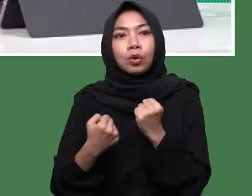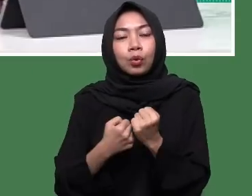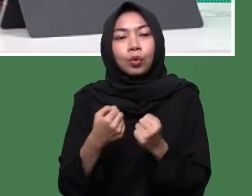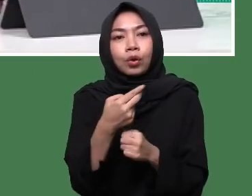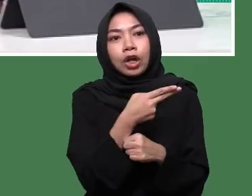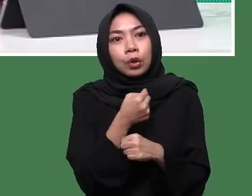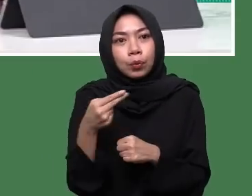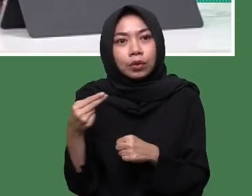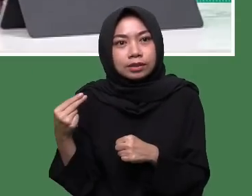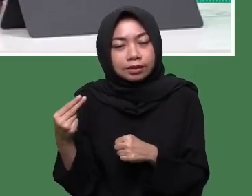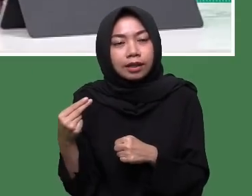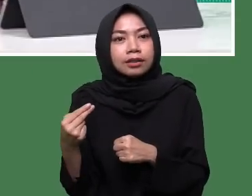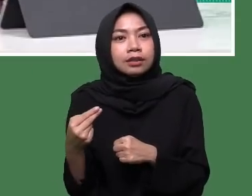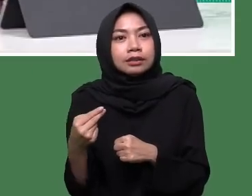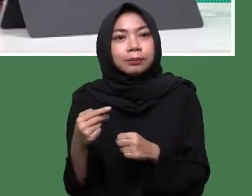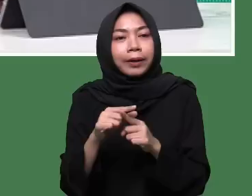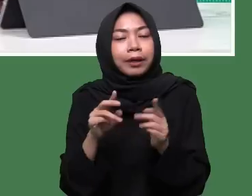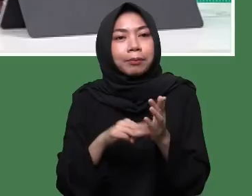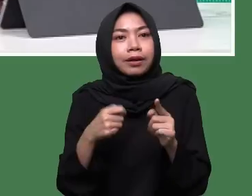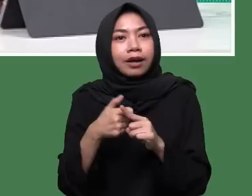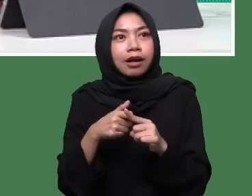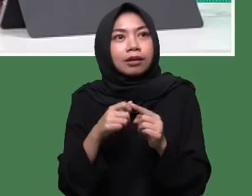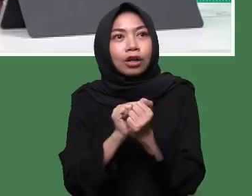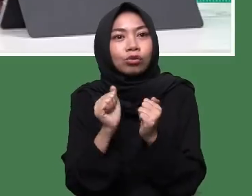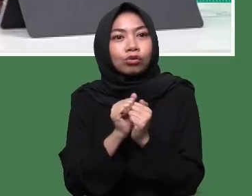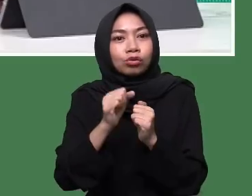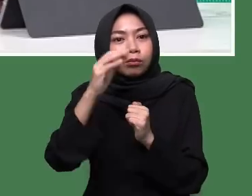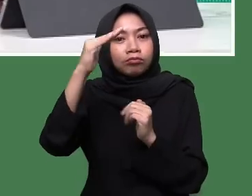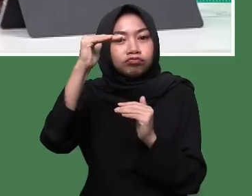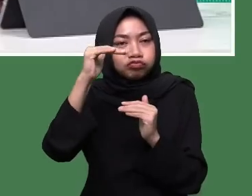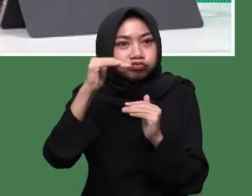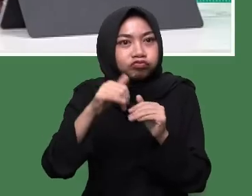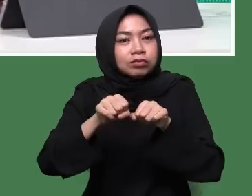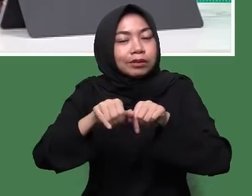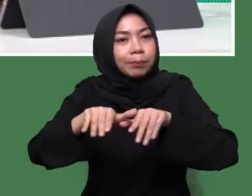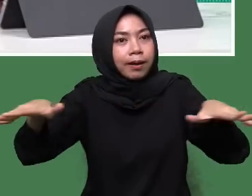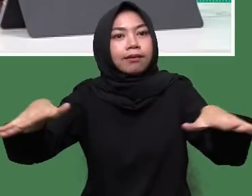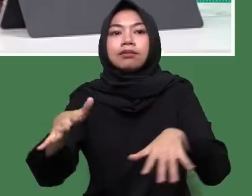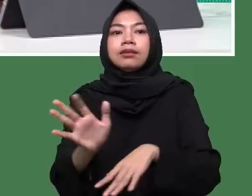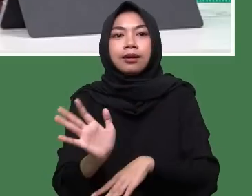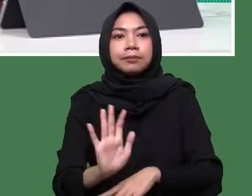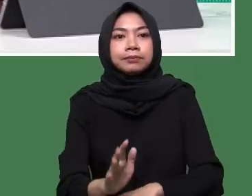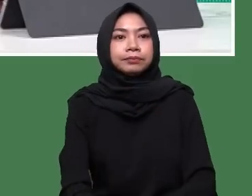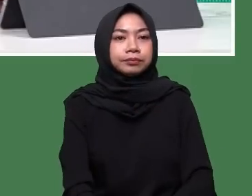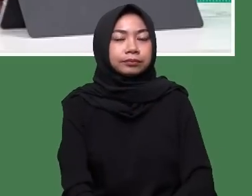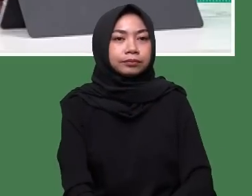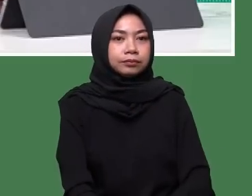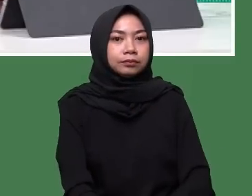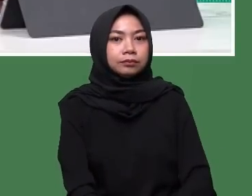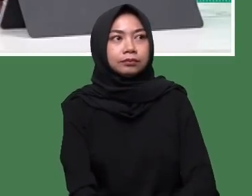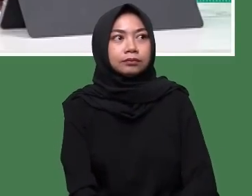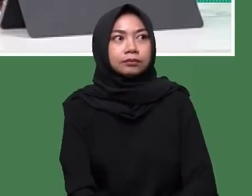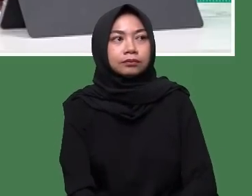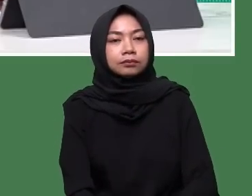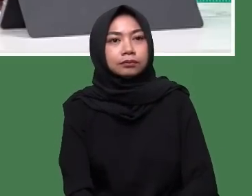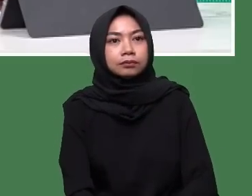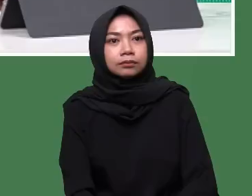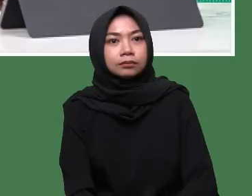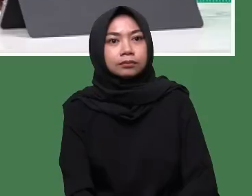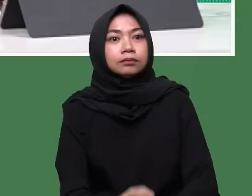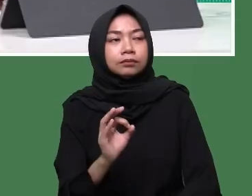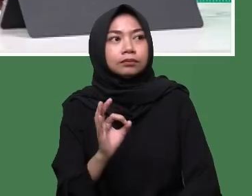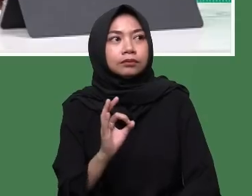sure that the disease can be contained and not spreading everywhere to the world. Thank you. Thanks. And actually